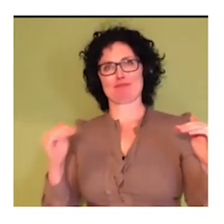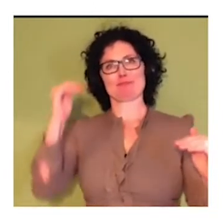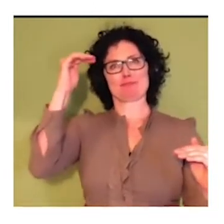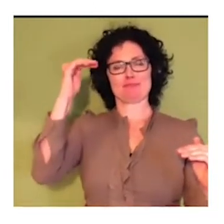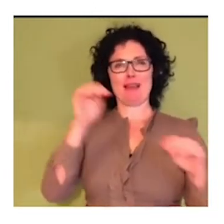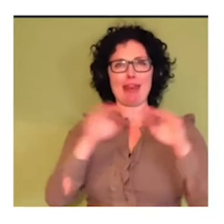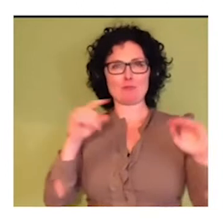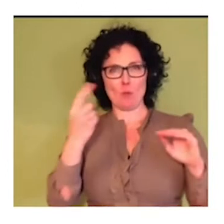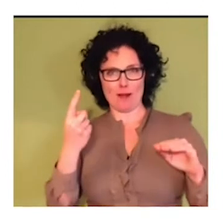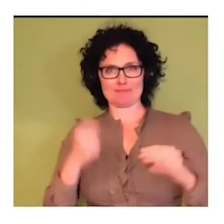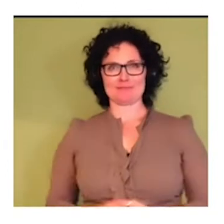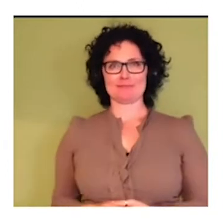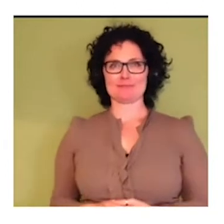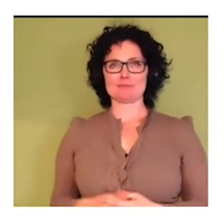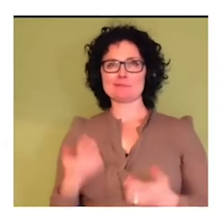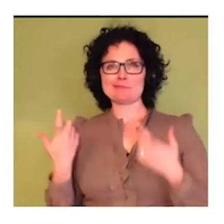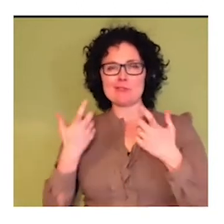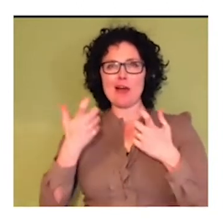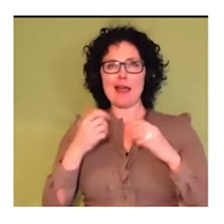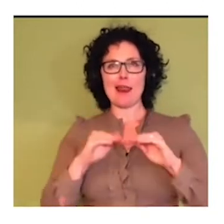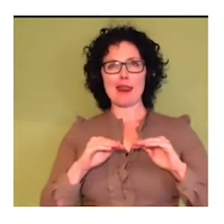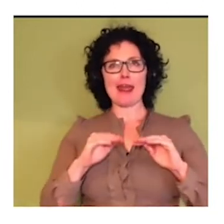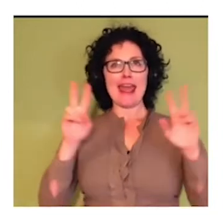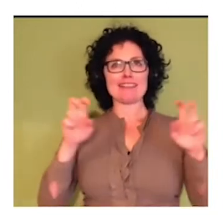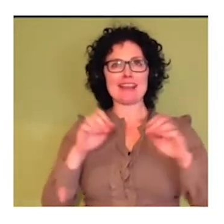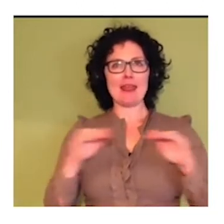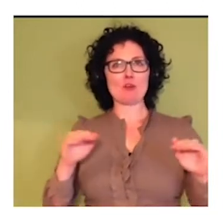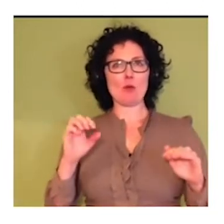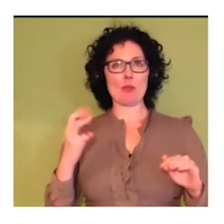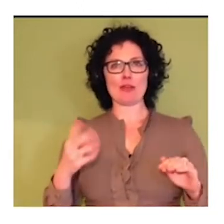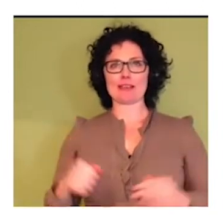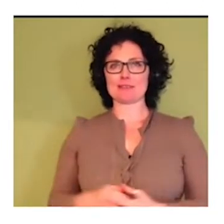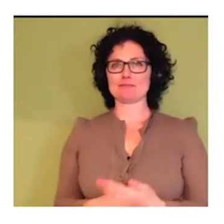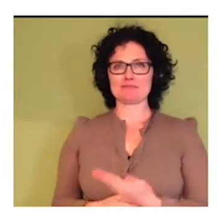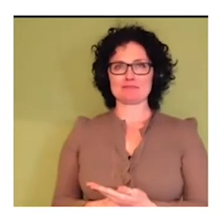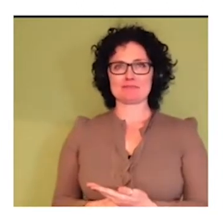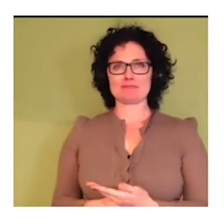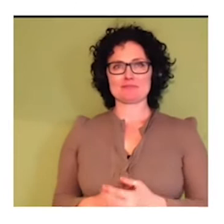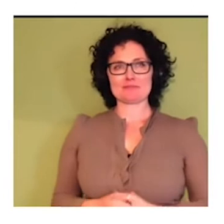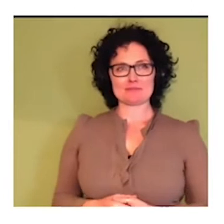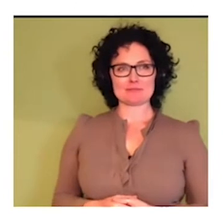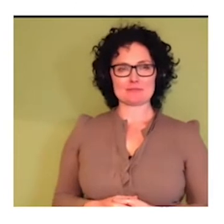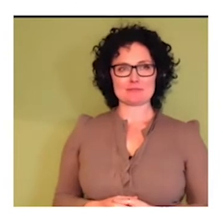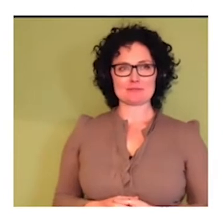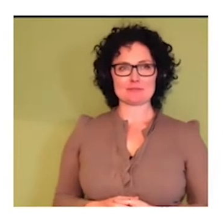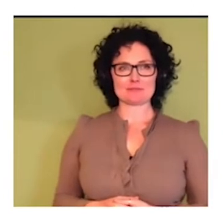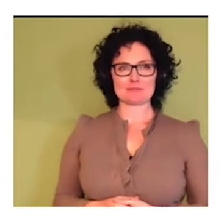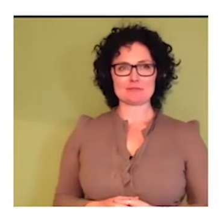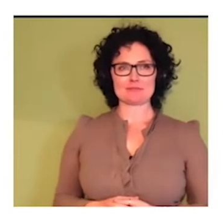see if I can find the next heading level 3. Preparing to evacuate heading level 3. Departure of the